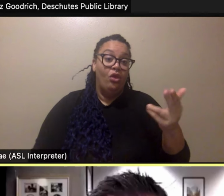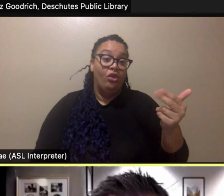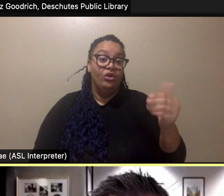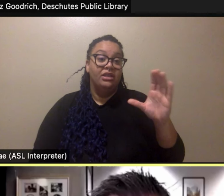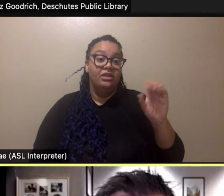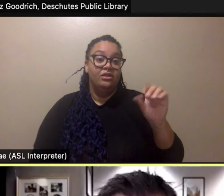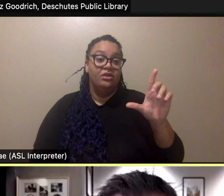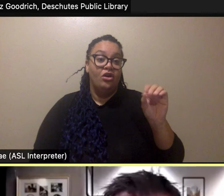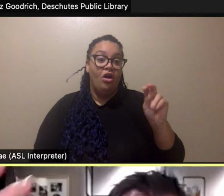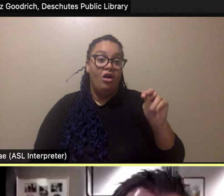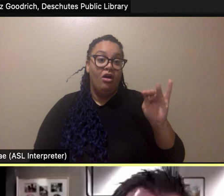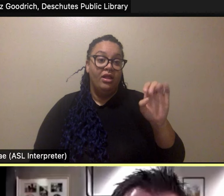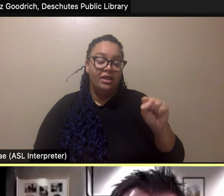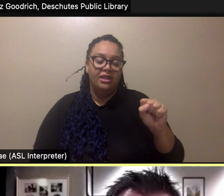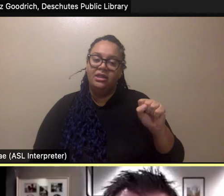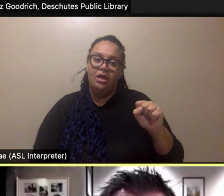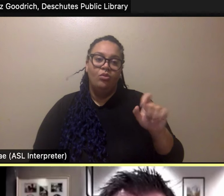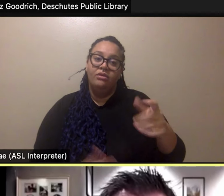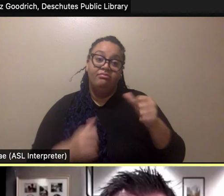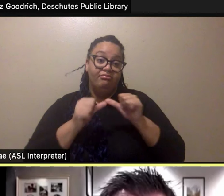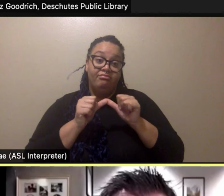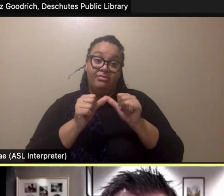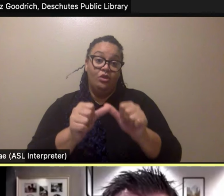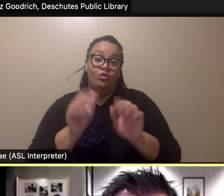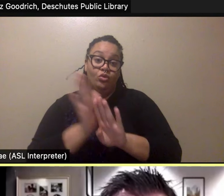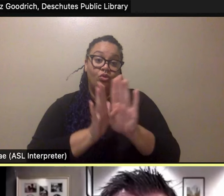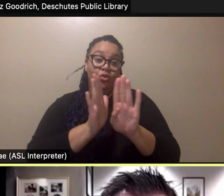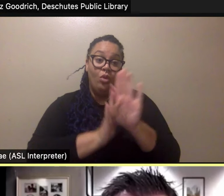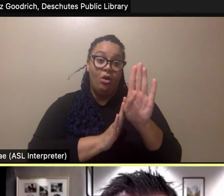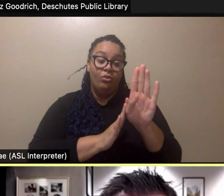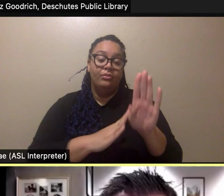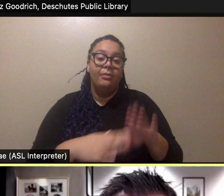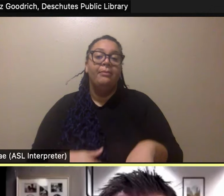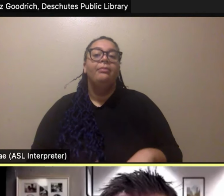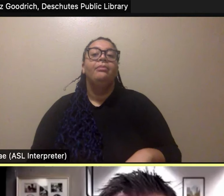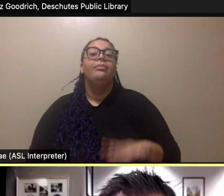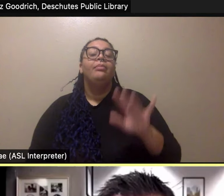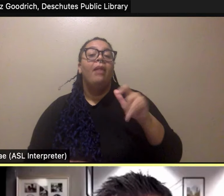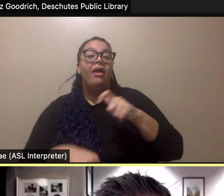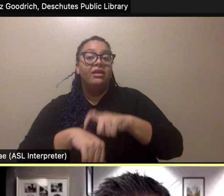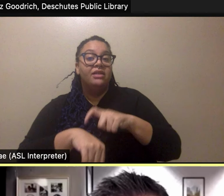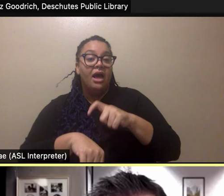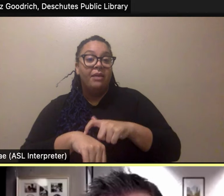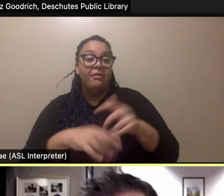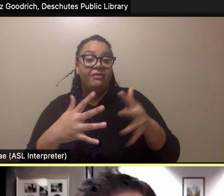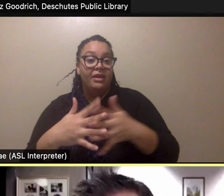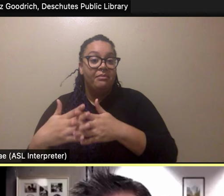would spiral up from there. By the time of the American Revolution,